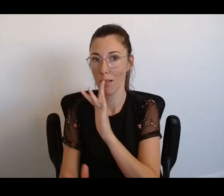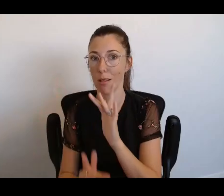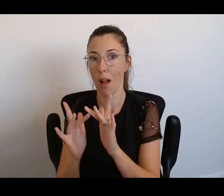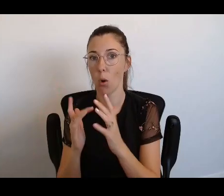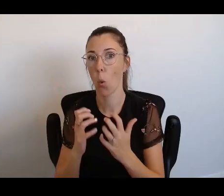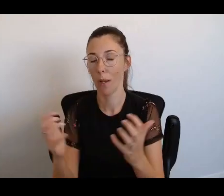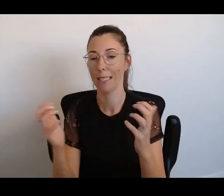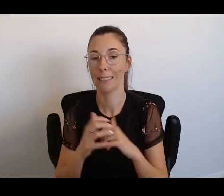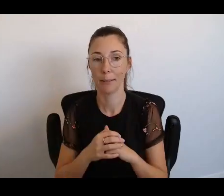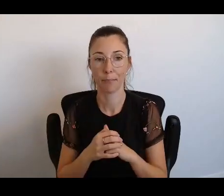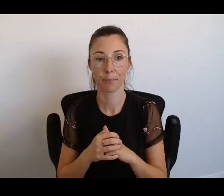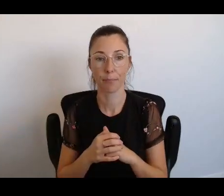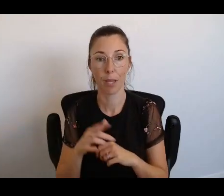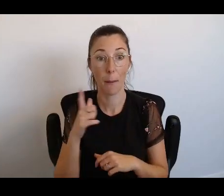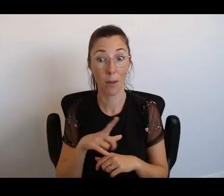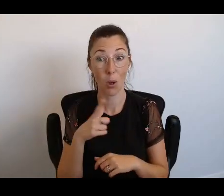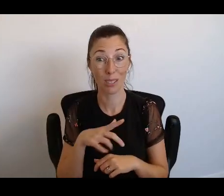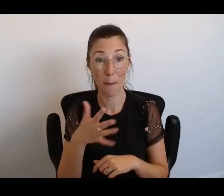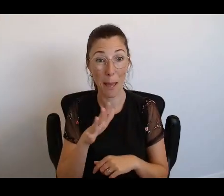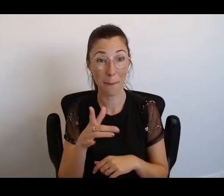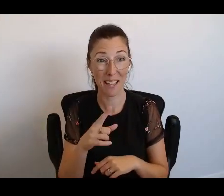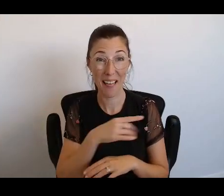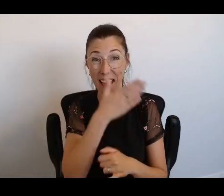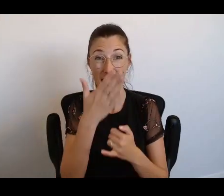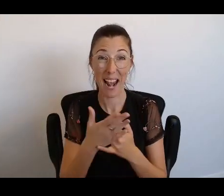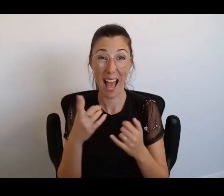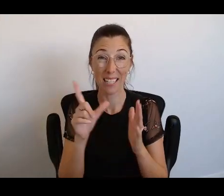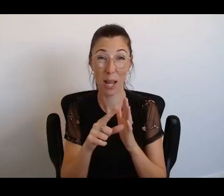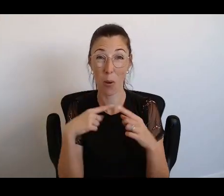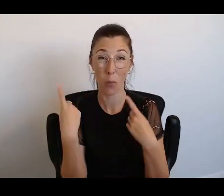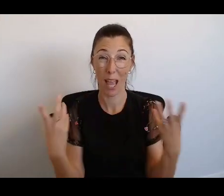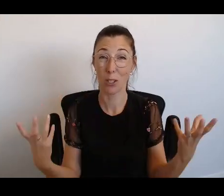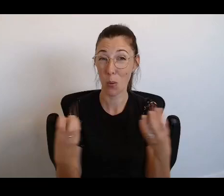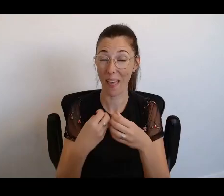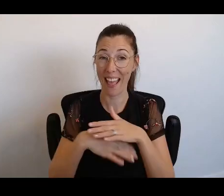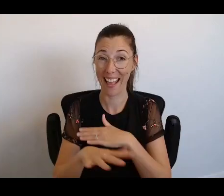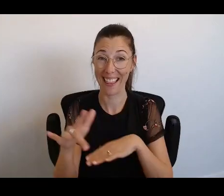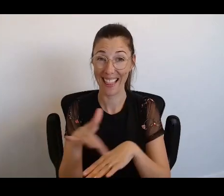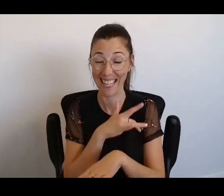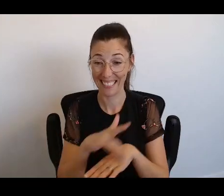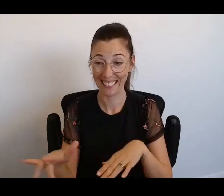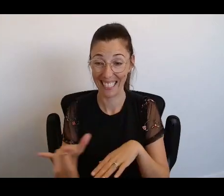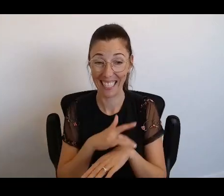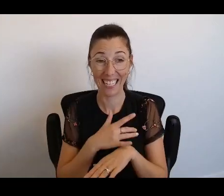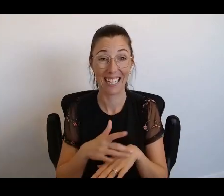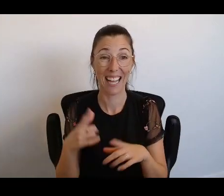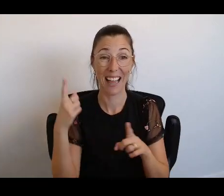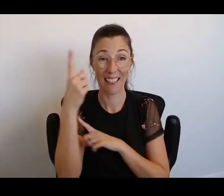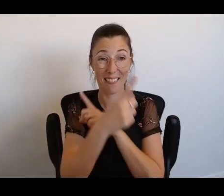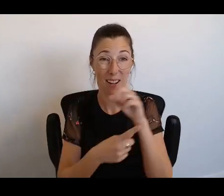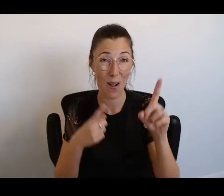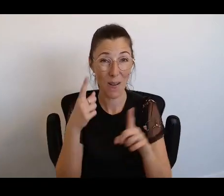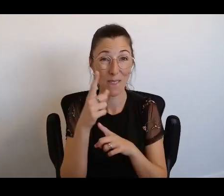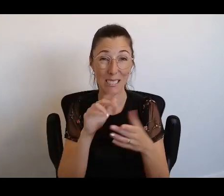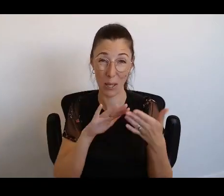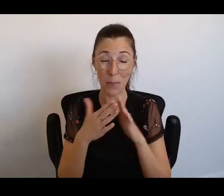Because this might be the last time that we gather together in the theatre as our conference community, Leanne and I just wanted